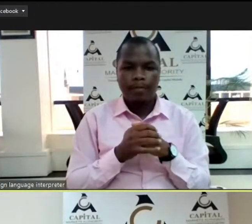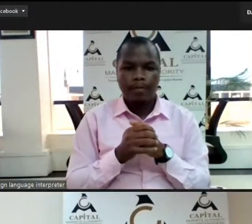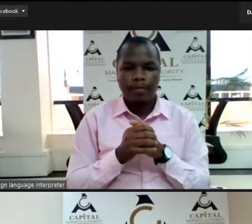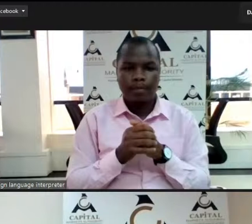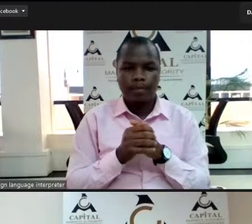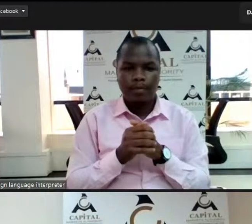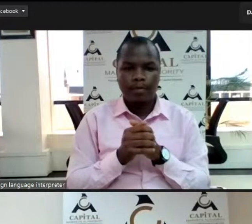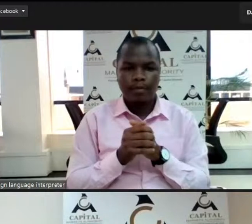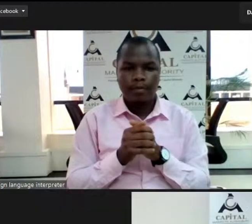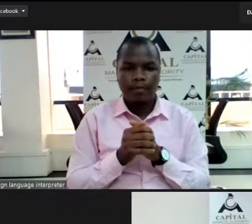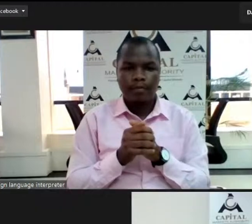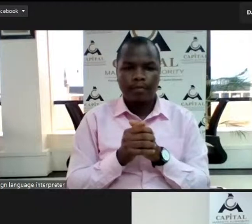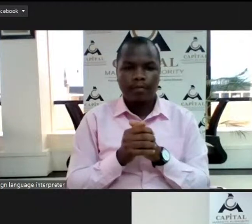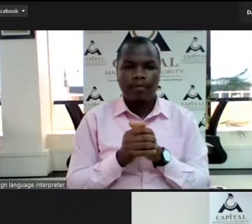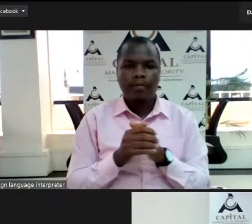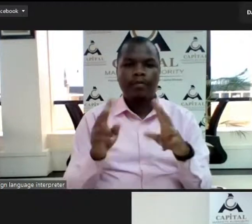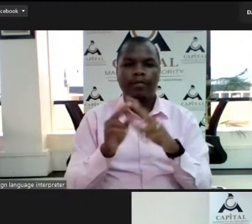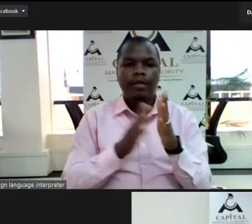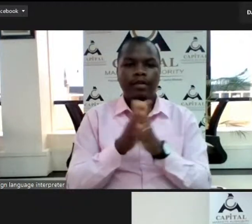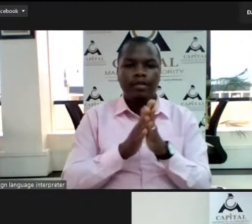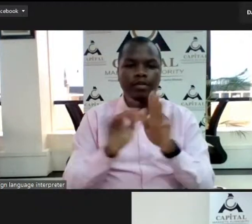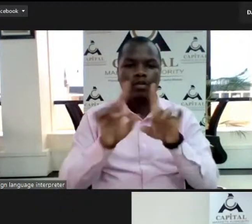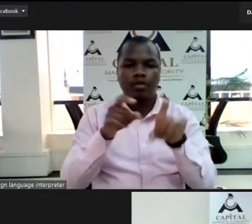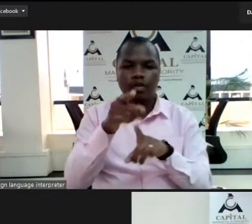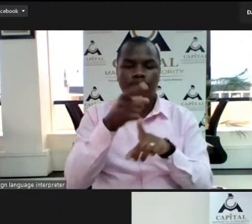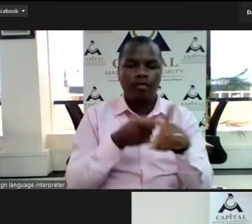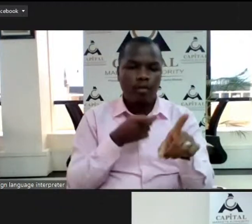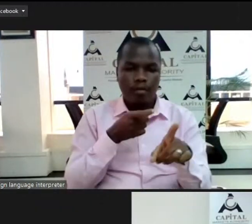Thank you. I think a very interesting question here from